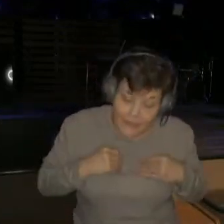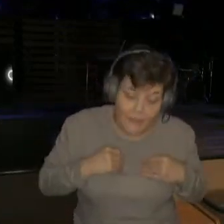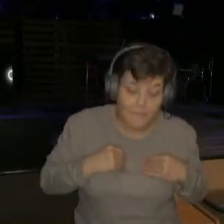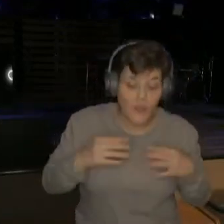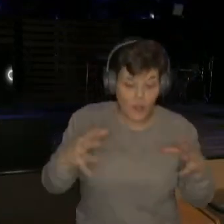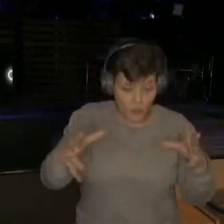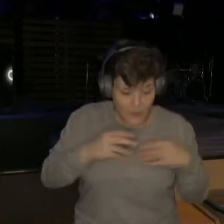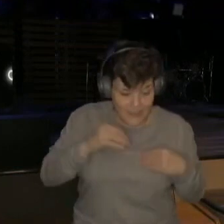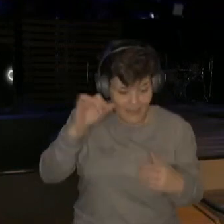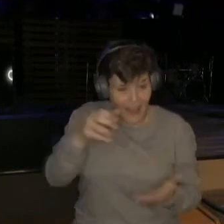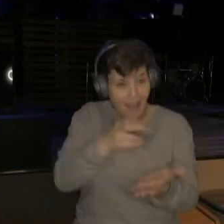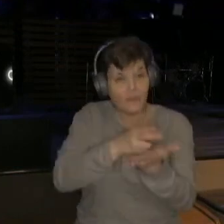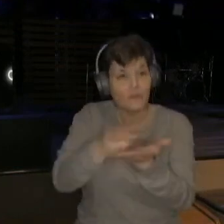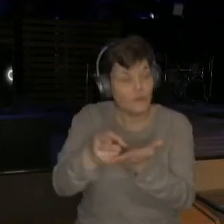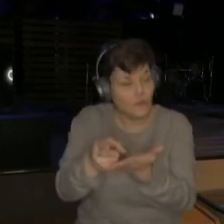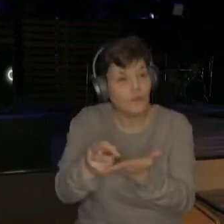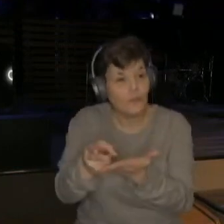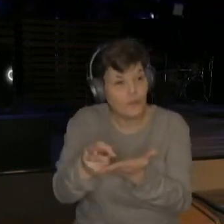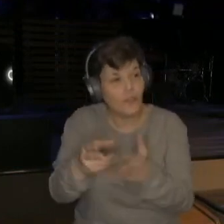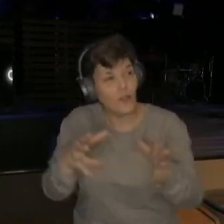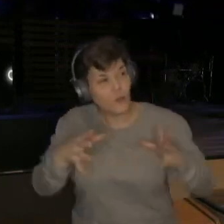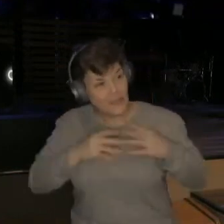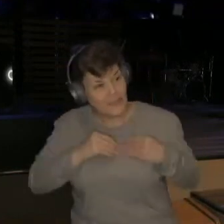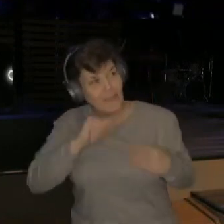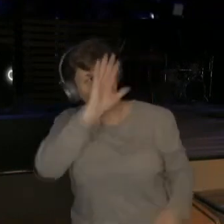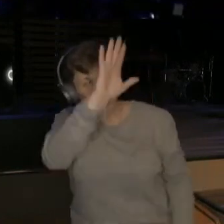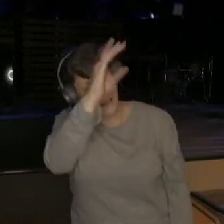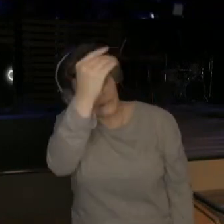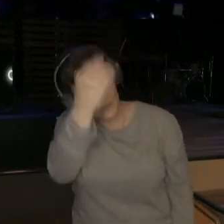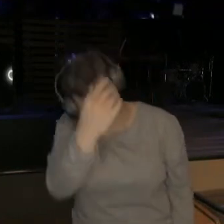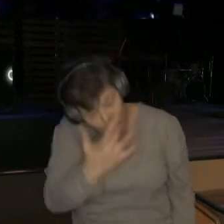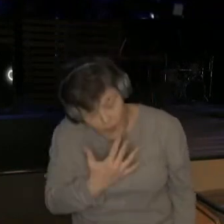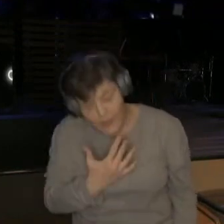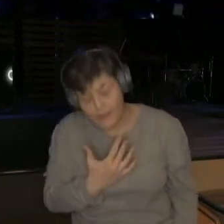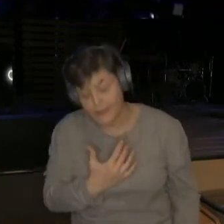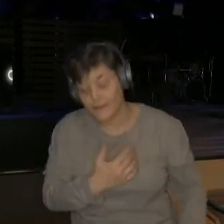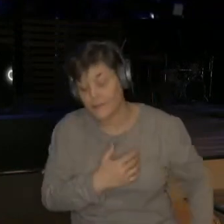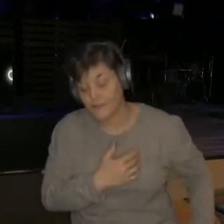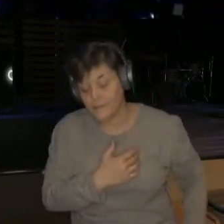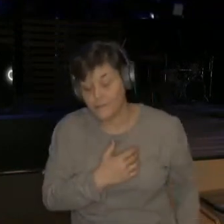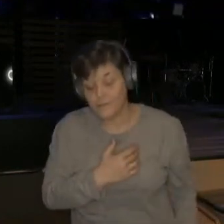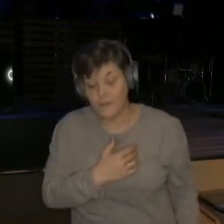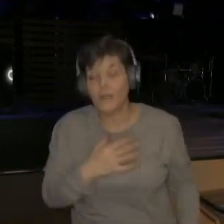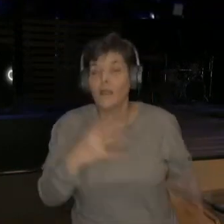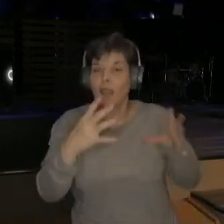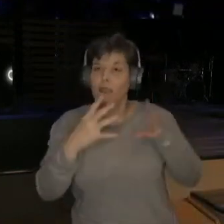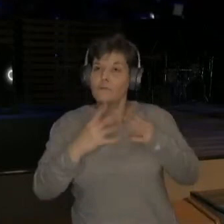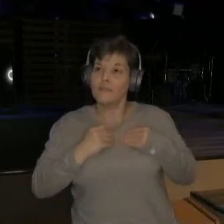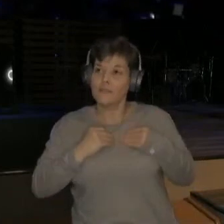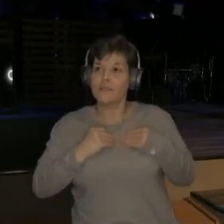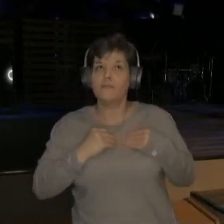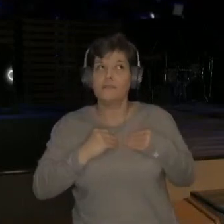Receive that truth, receive his grace, and receive his rest,